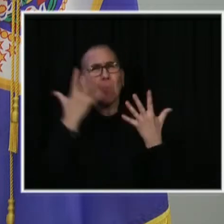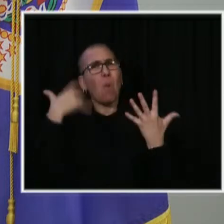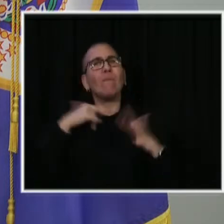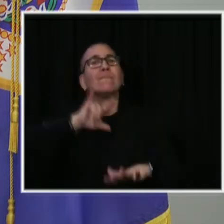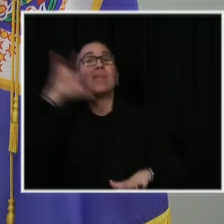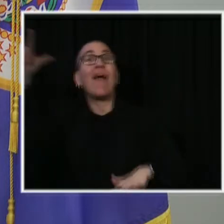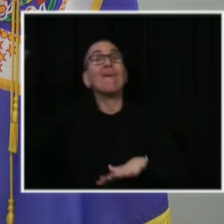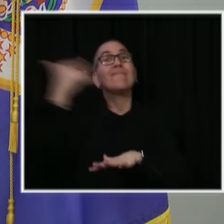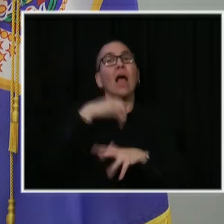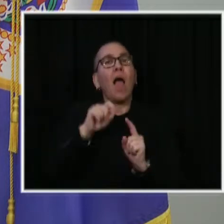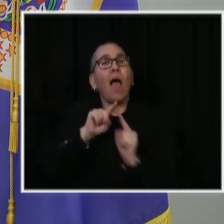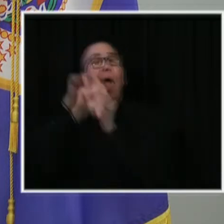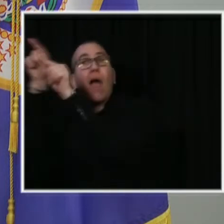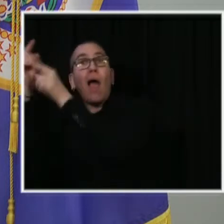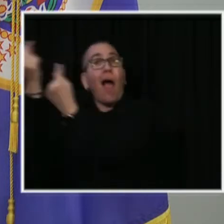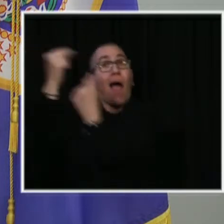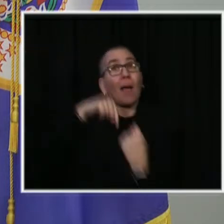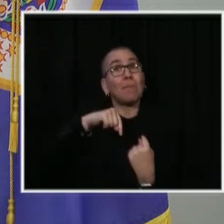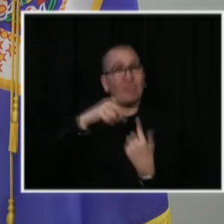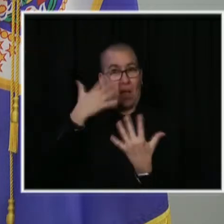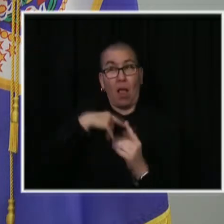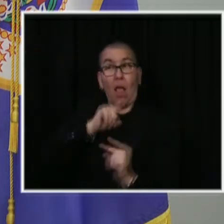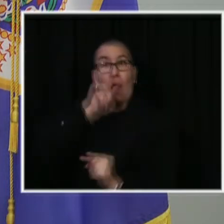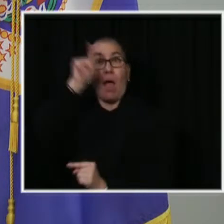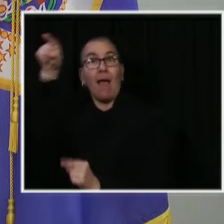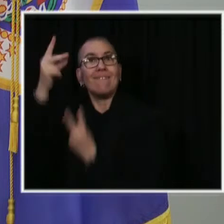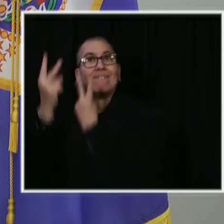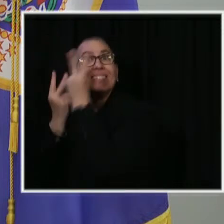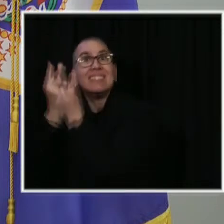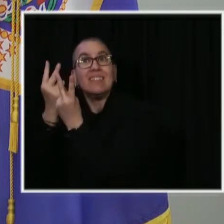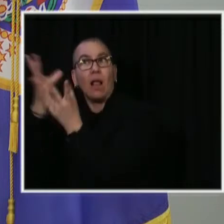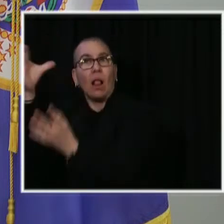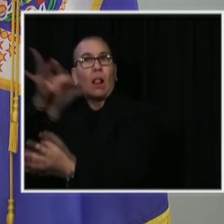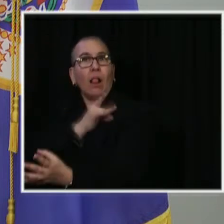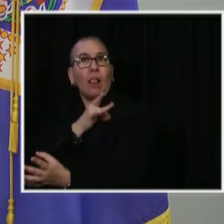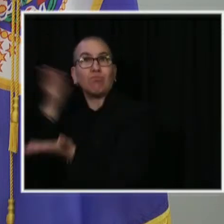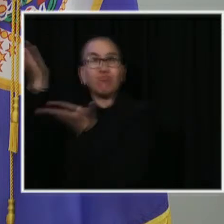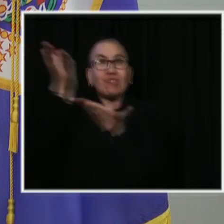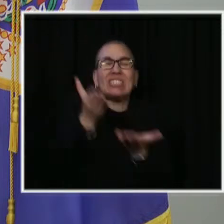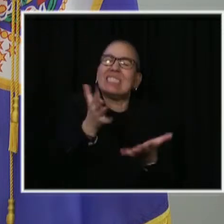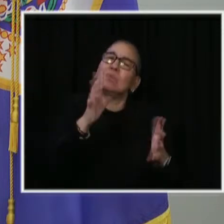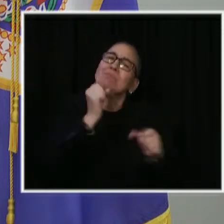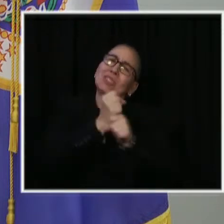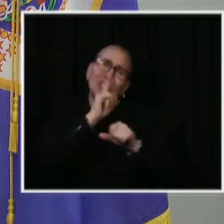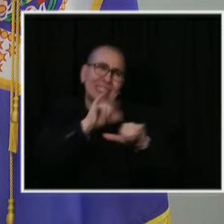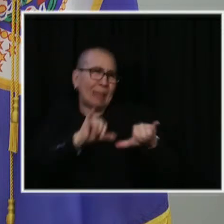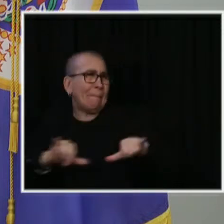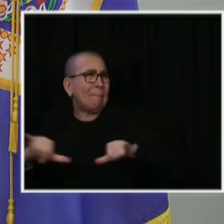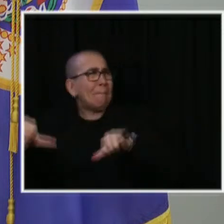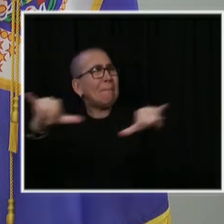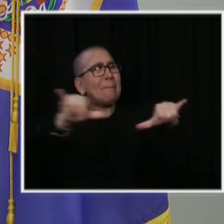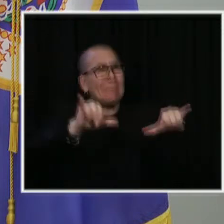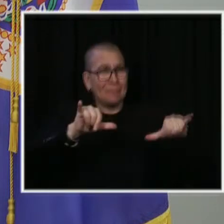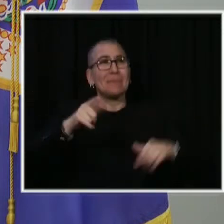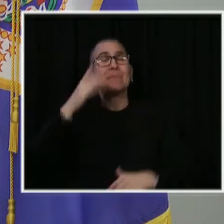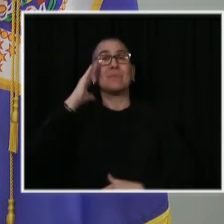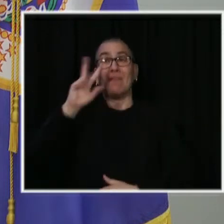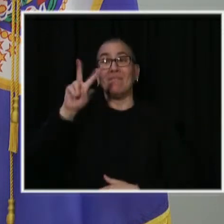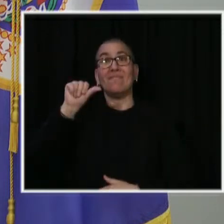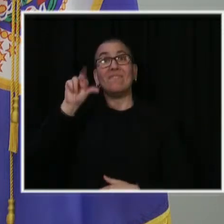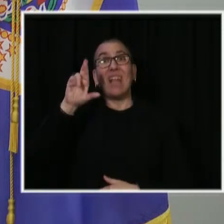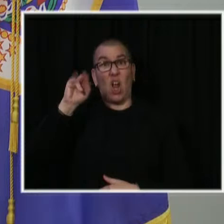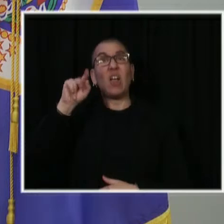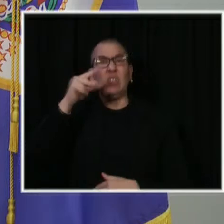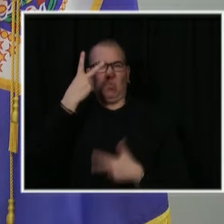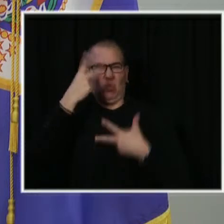globally. The governor alluded to the importance of the variants, and I just will continue to say that is the